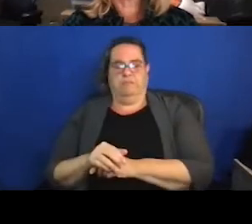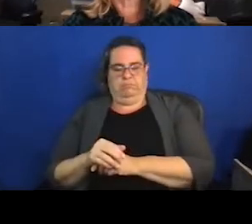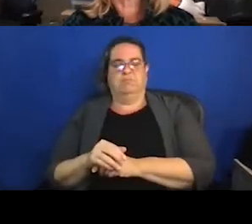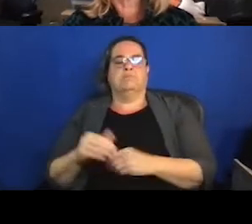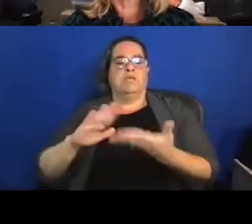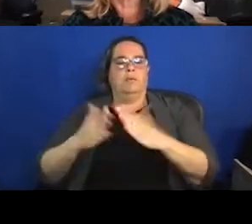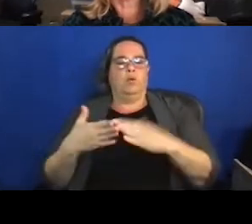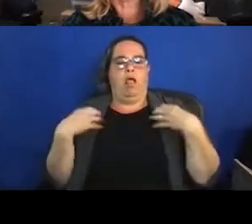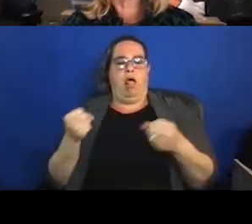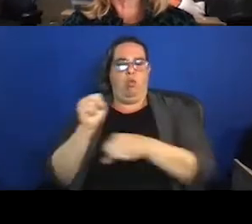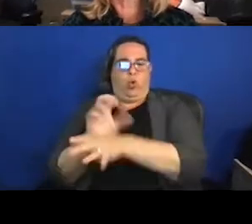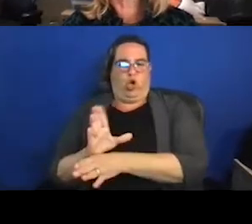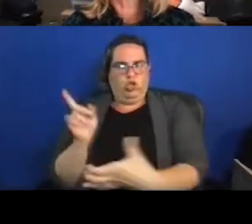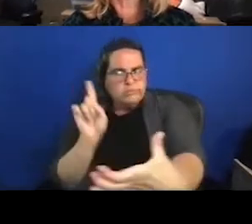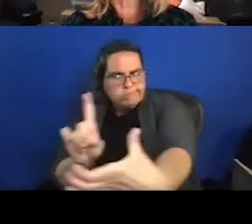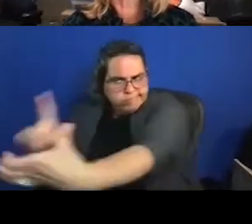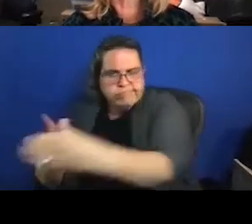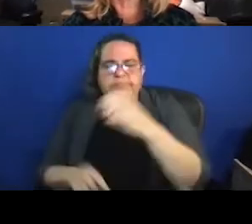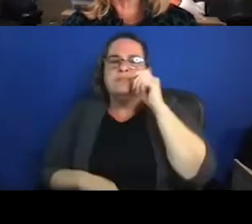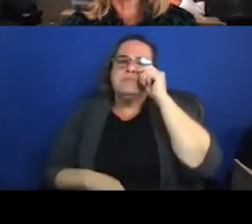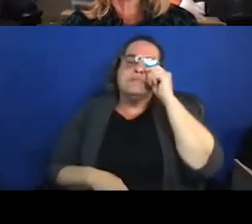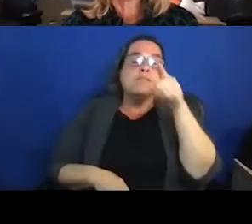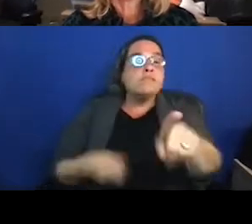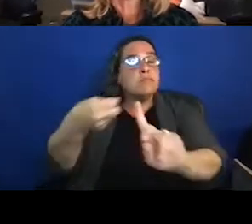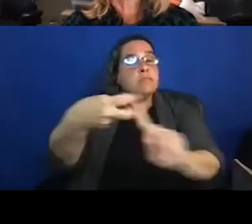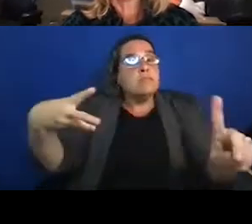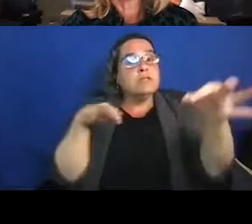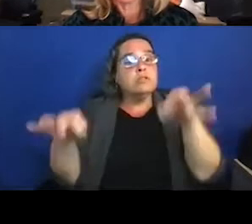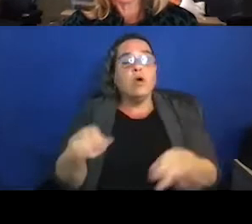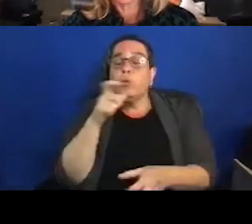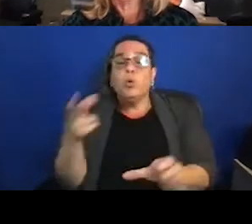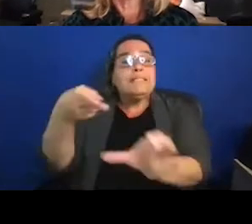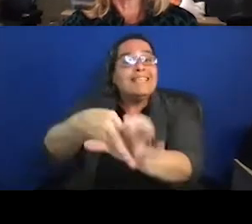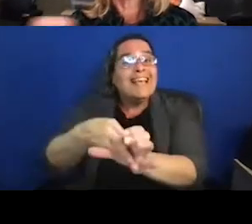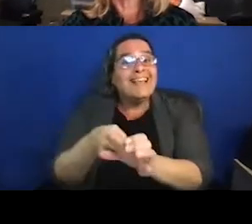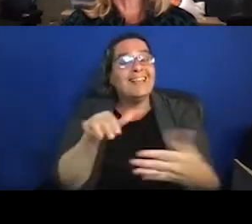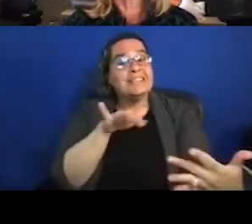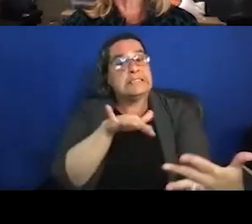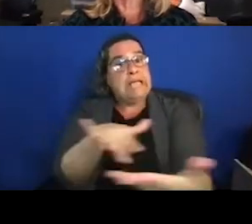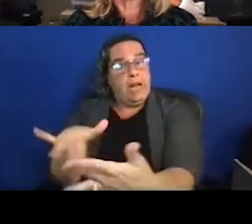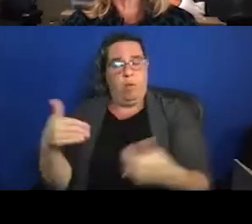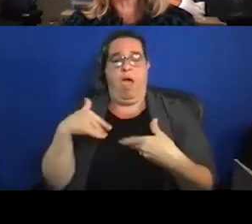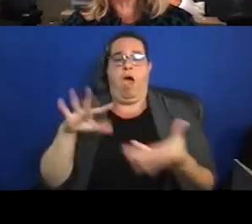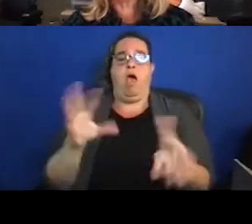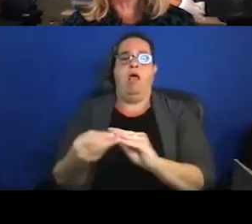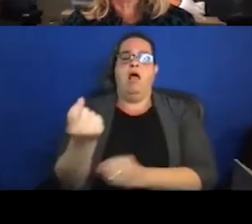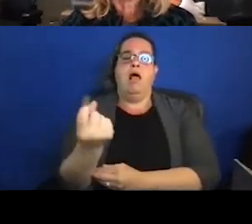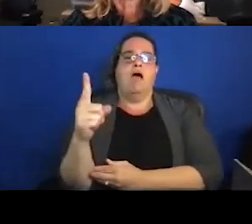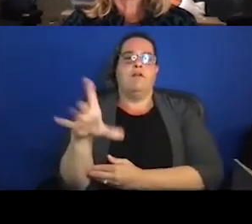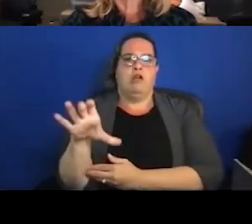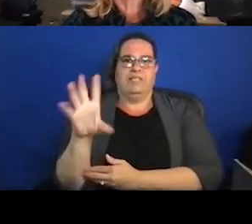then the CHW support was again provided in people's homes, in their neighborhoods, and in other community settings.